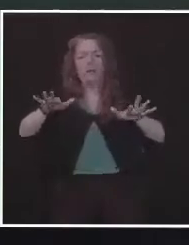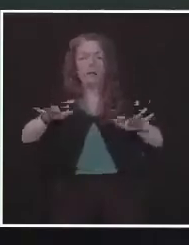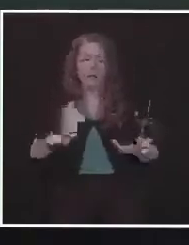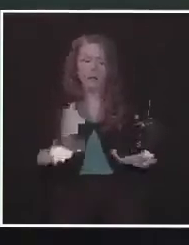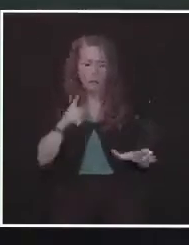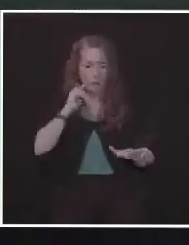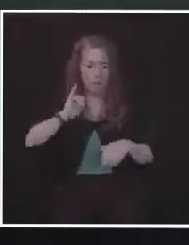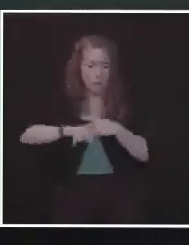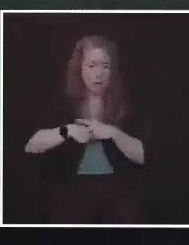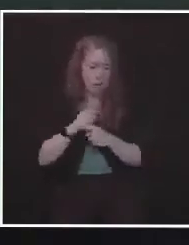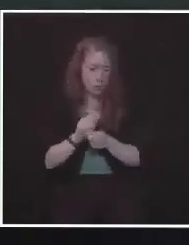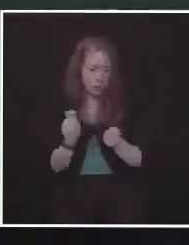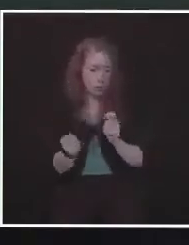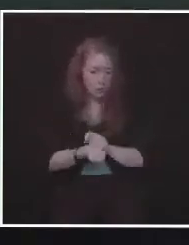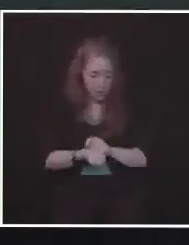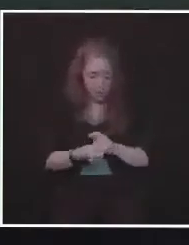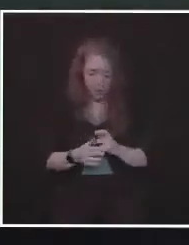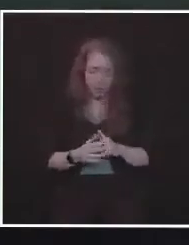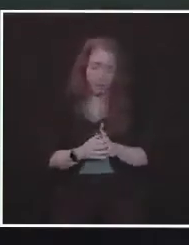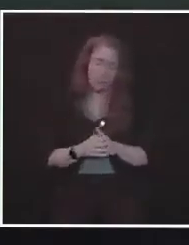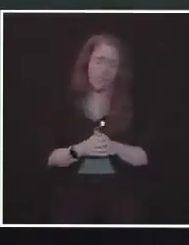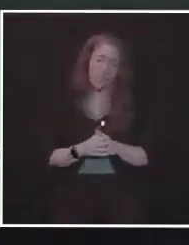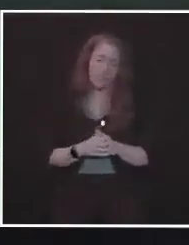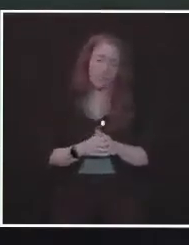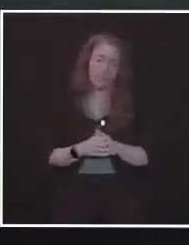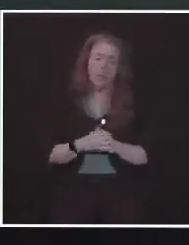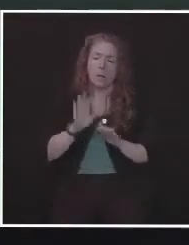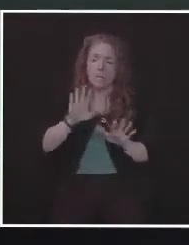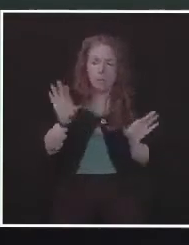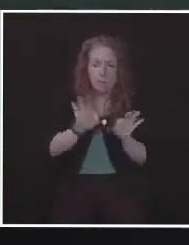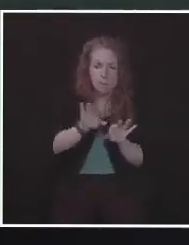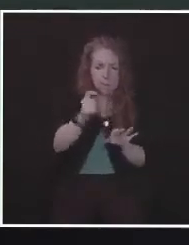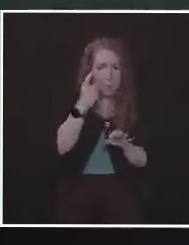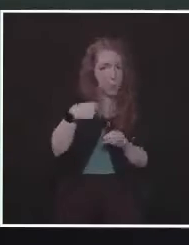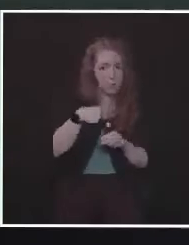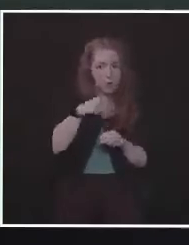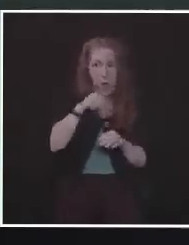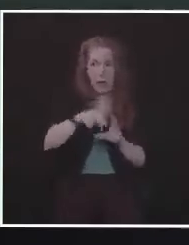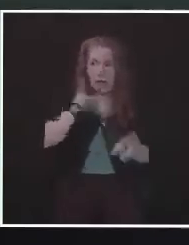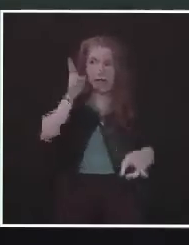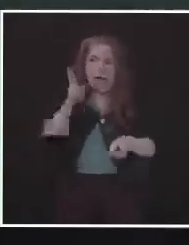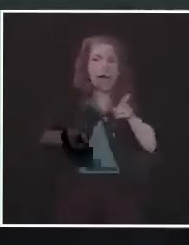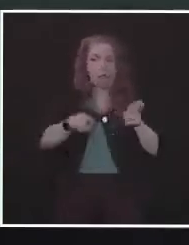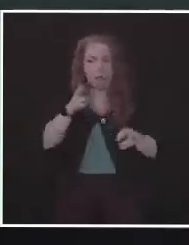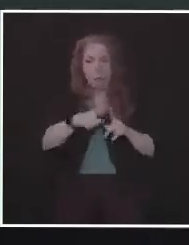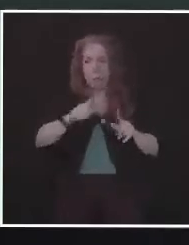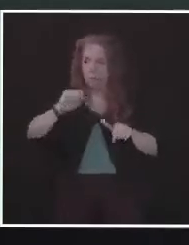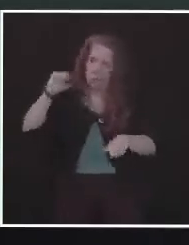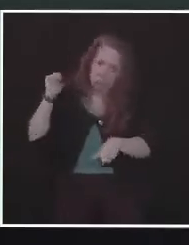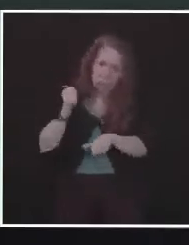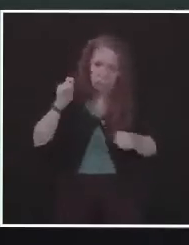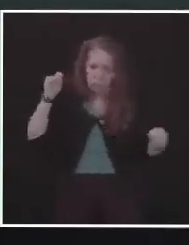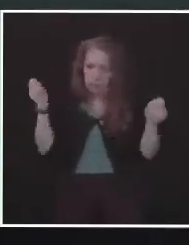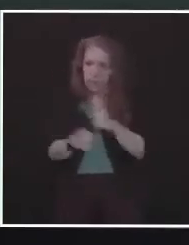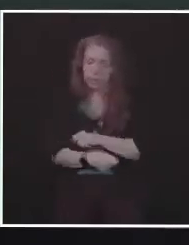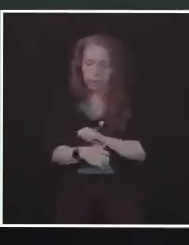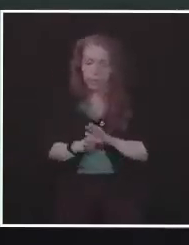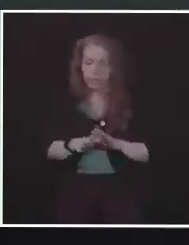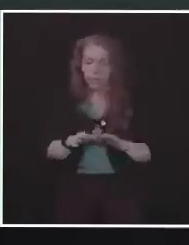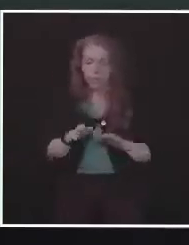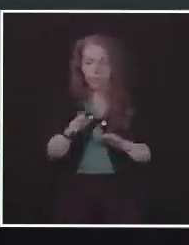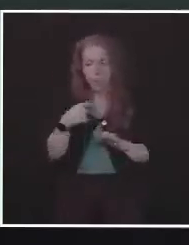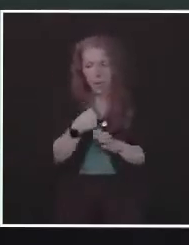we're not in a big rush to change things. We have a lot of really important